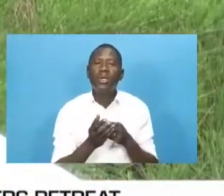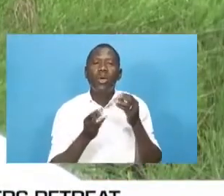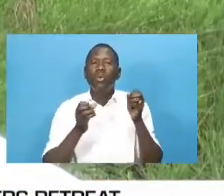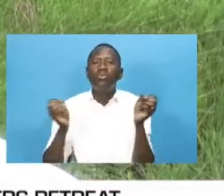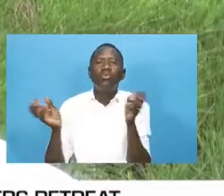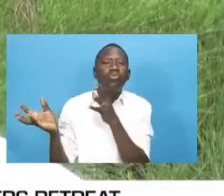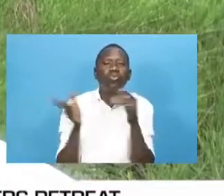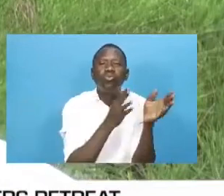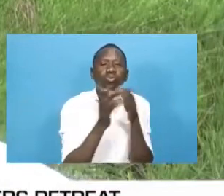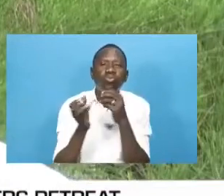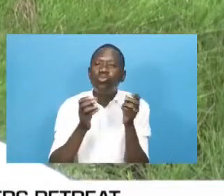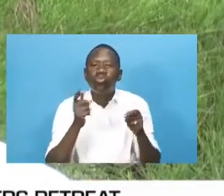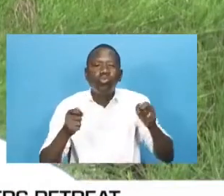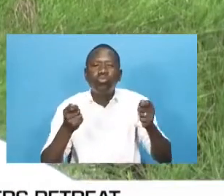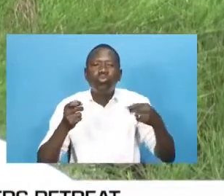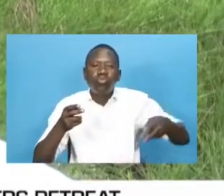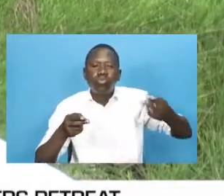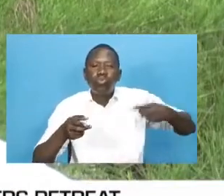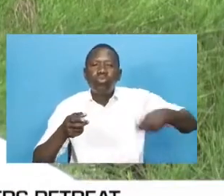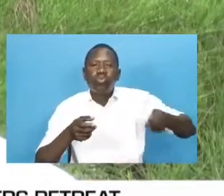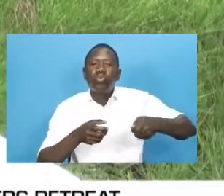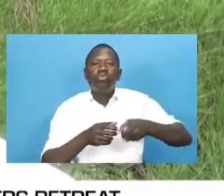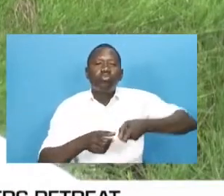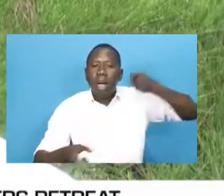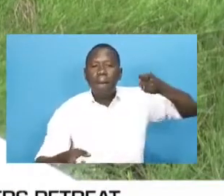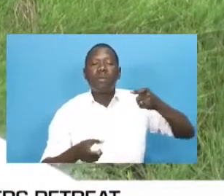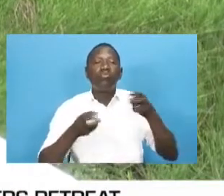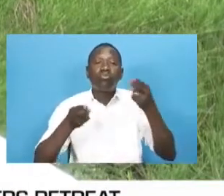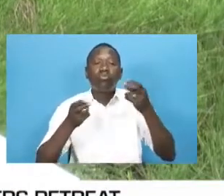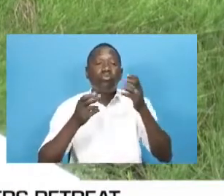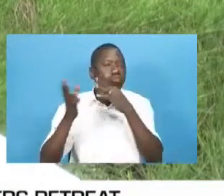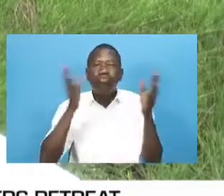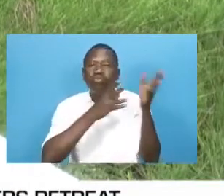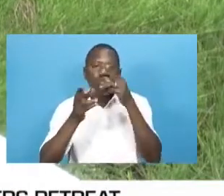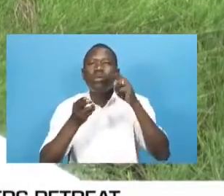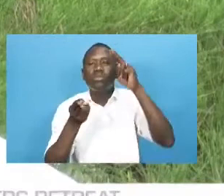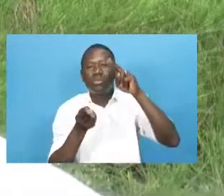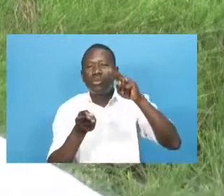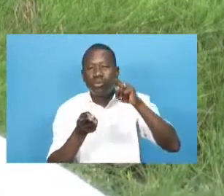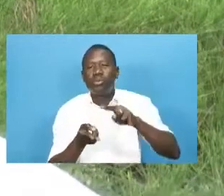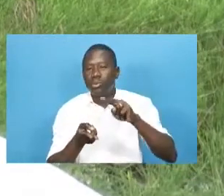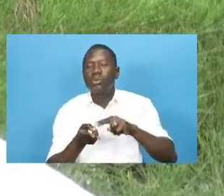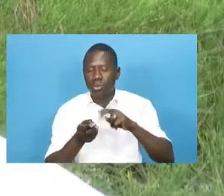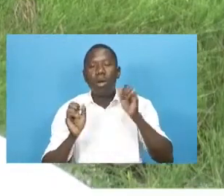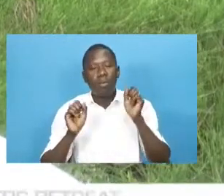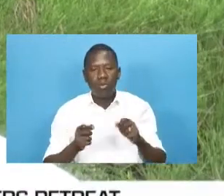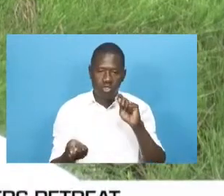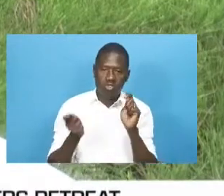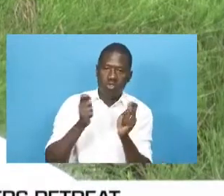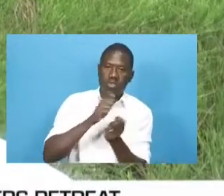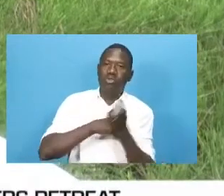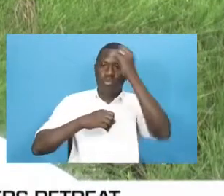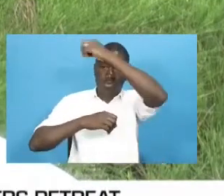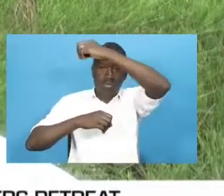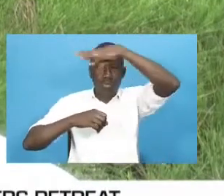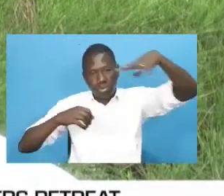by introduction of renewable into our energy mix. So definitely there are a lot of gains that we expect when such a project comes